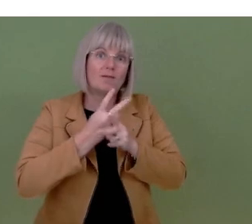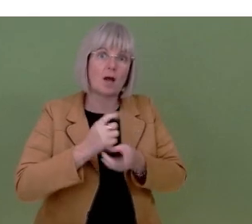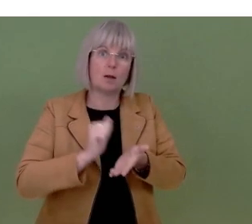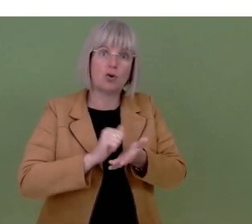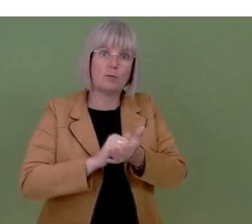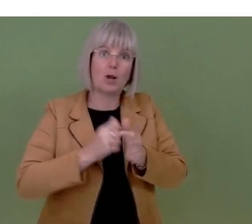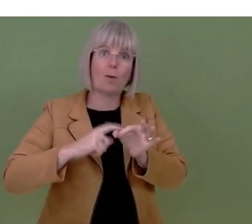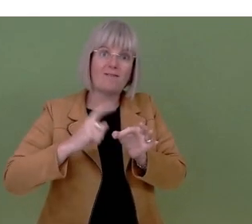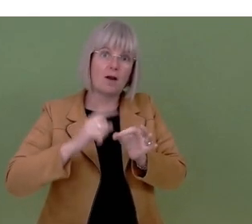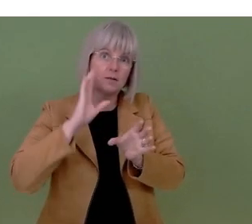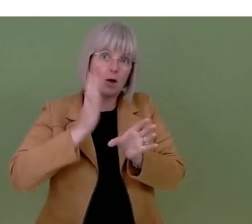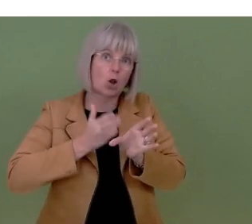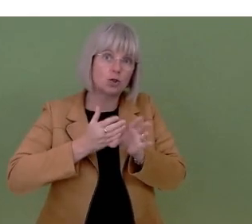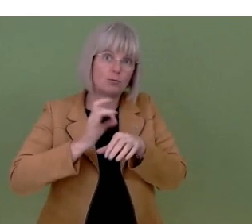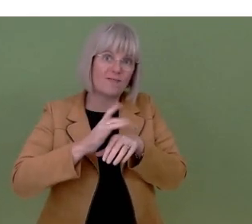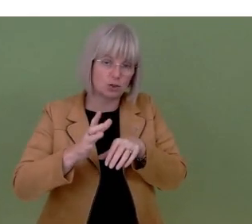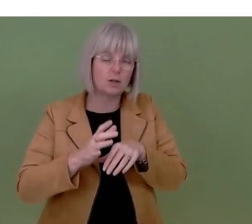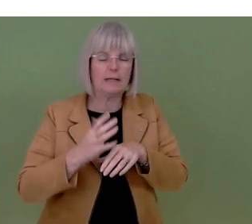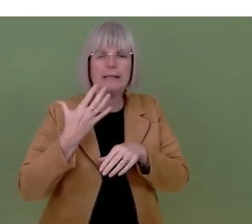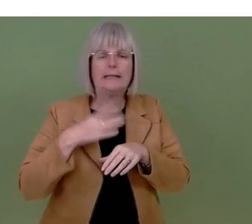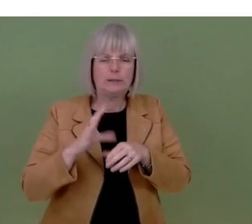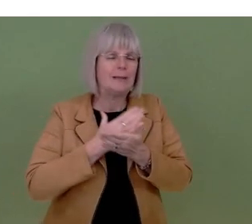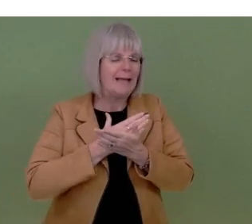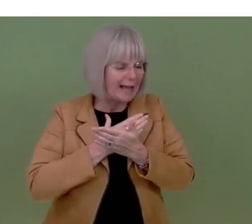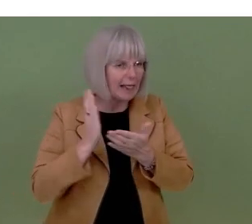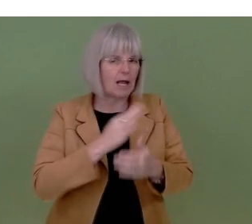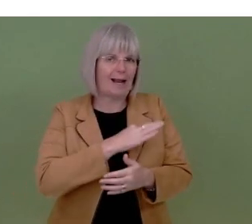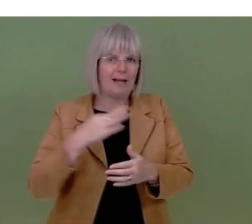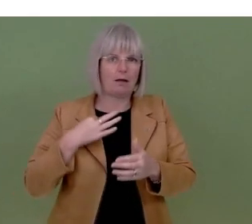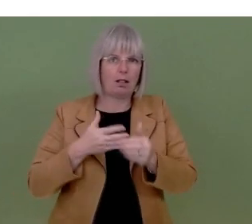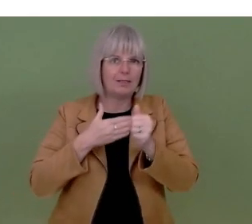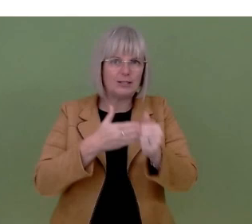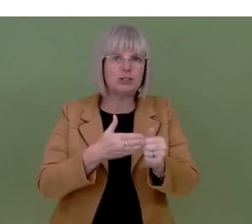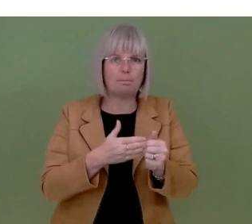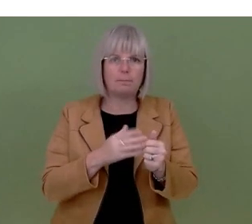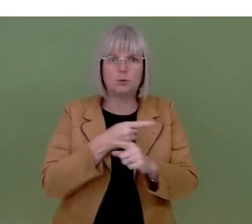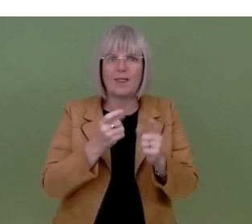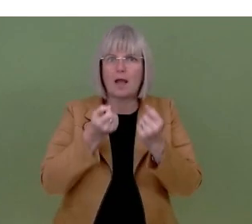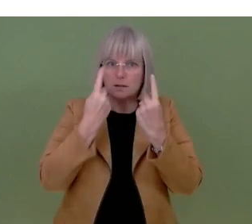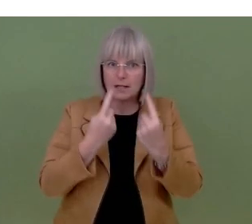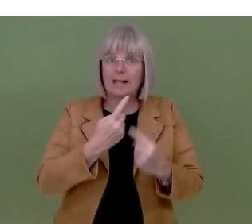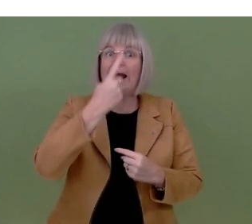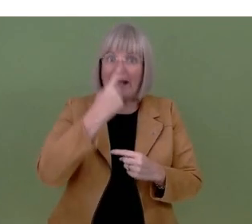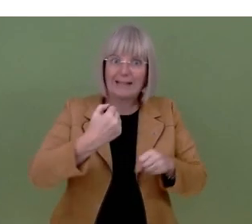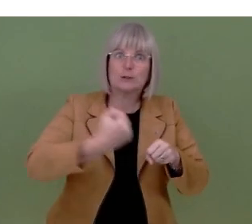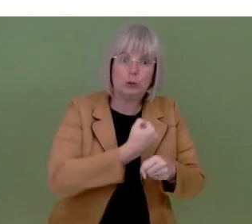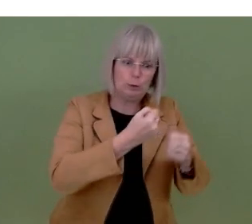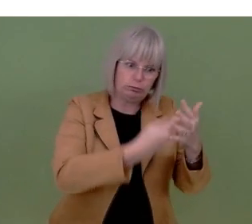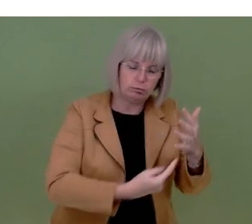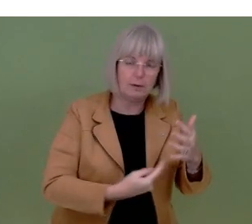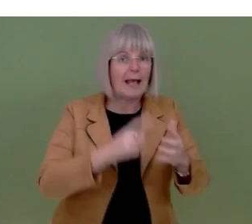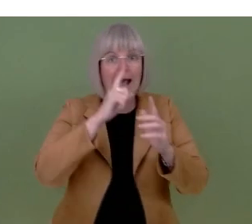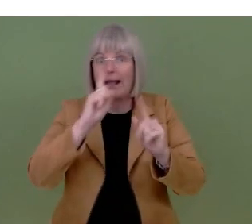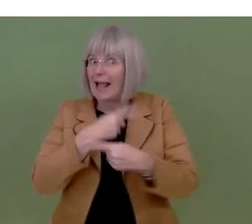needs to be clear clinical leadership and understanding around this is what they can do and this is what they absolutely cannot do, because that's not